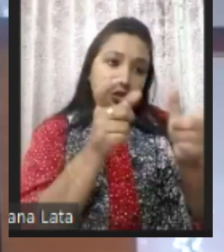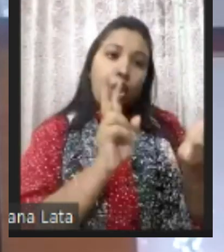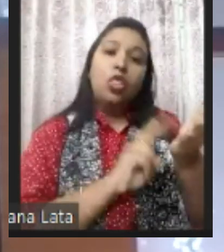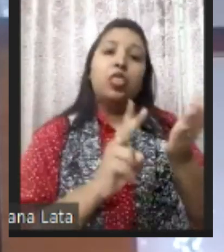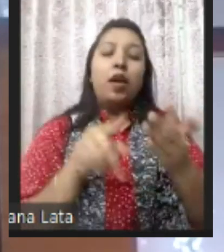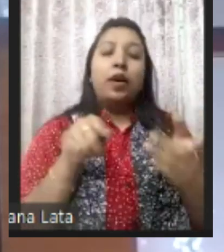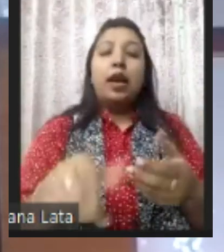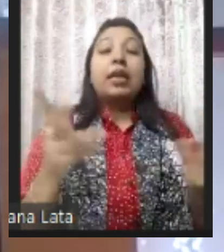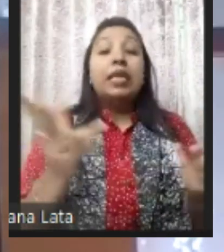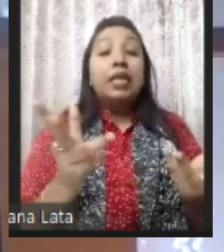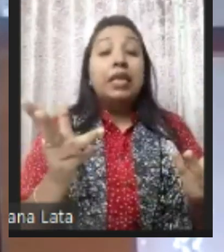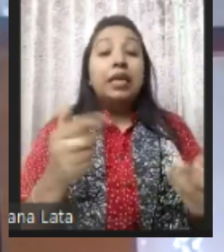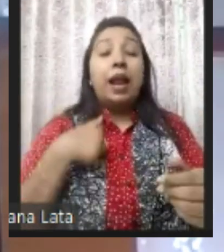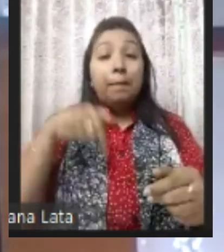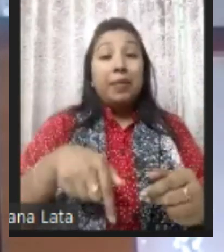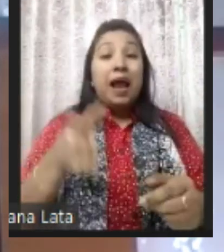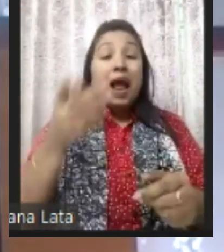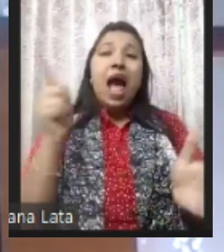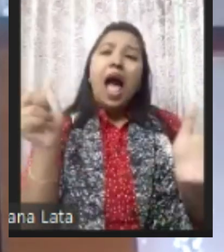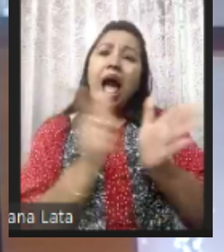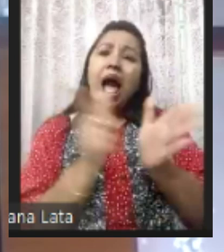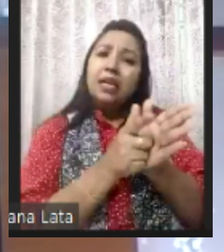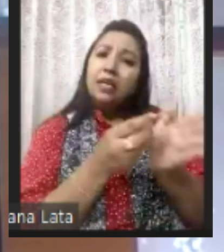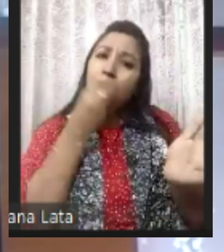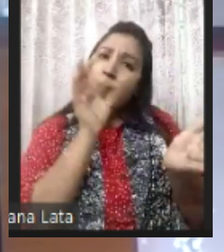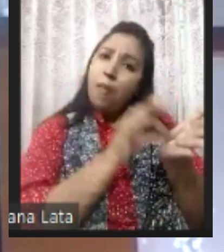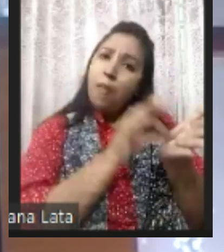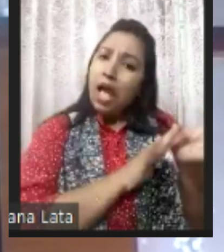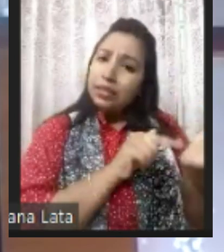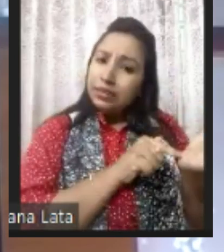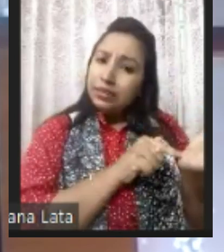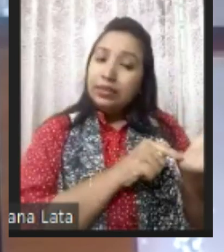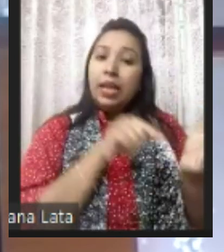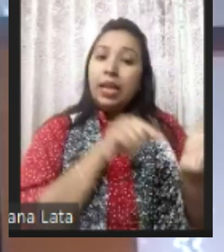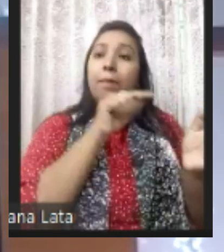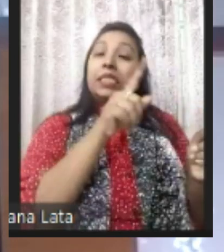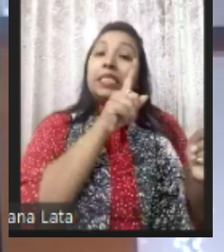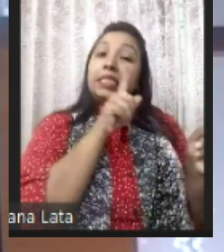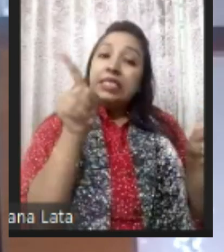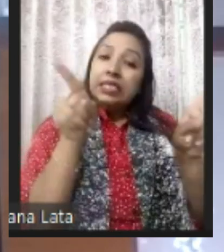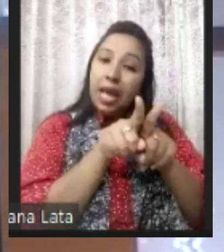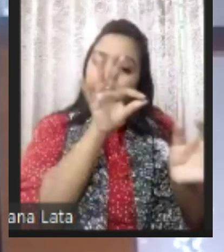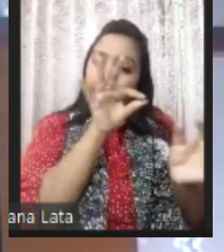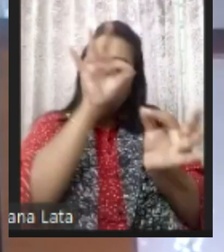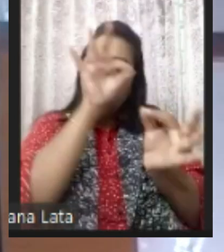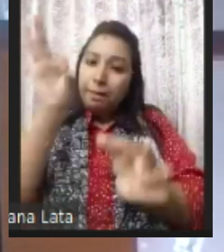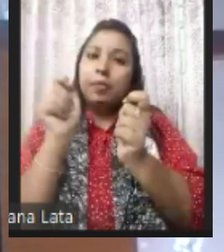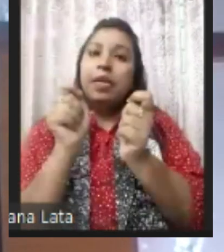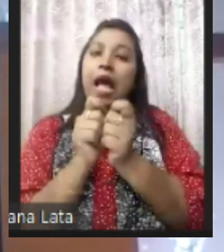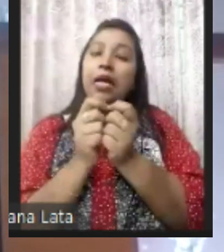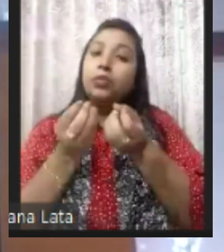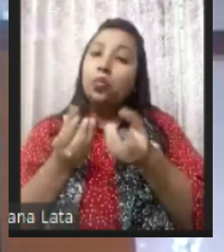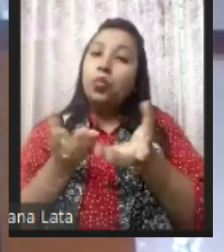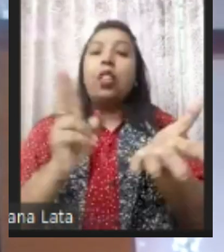to implement. Is the policies and laws are the reflection of the commitment of the government, but if it is